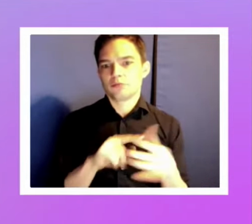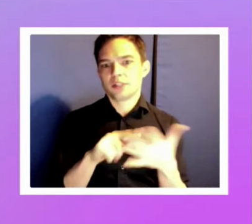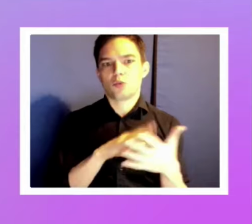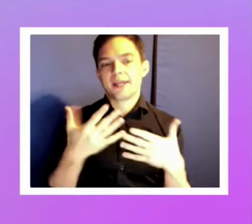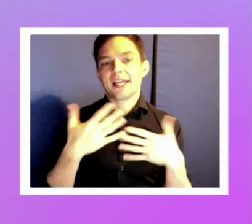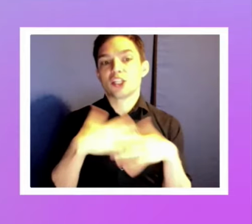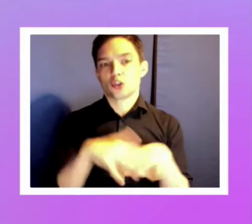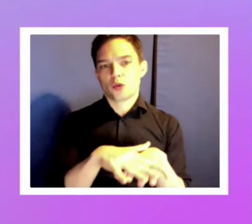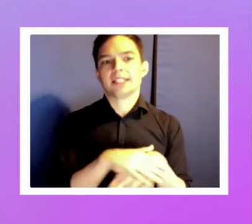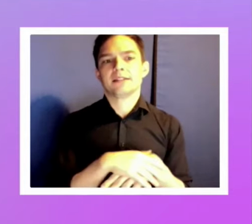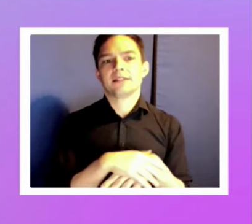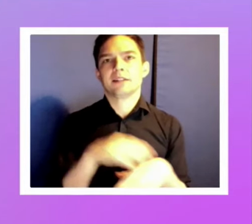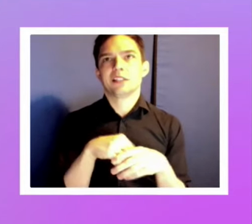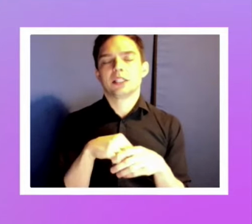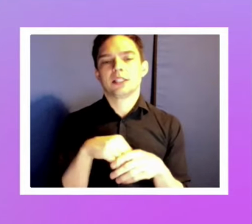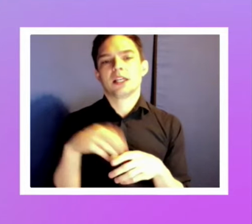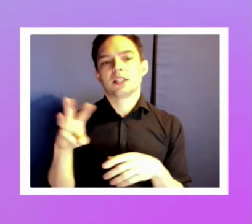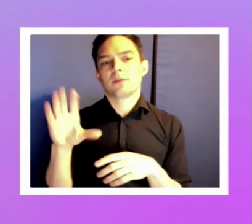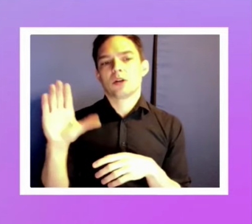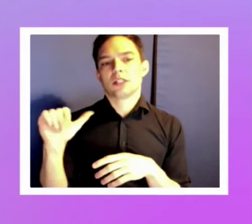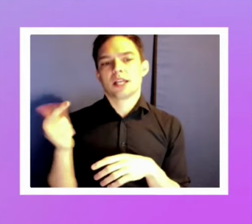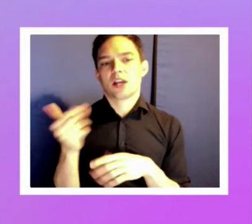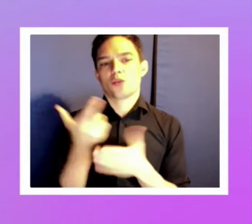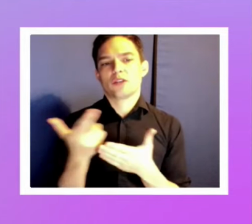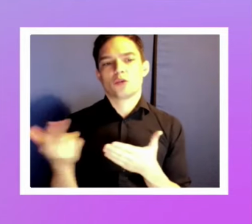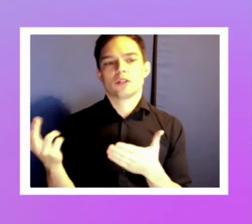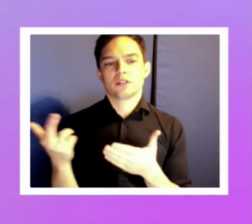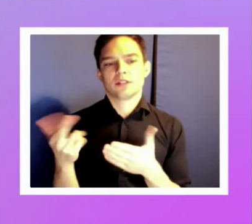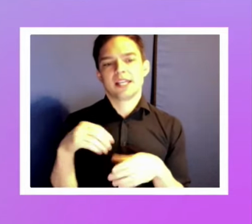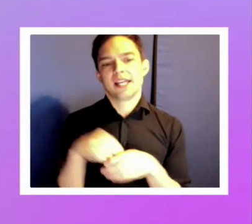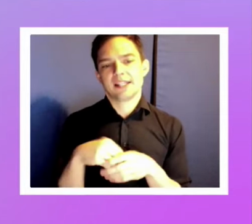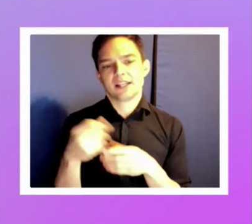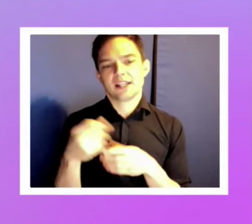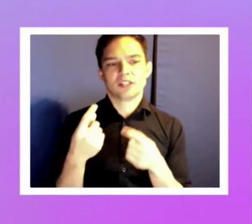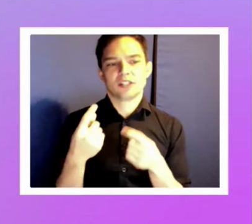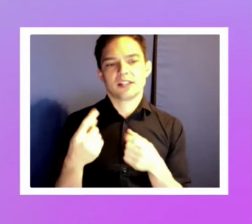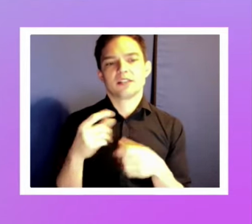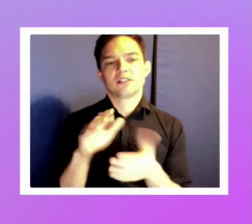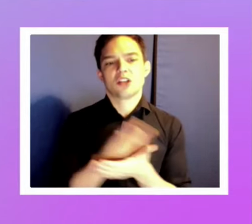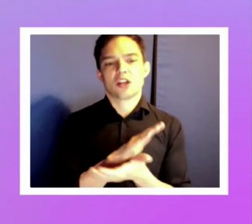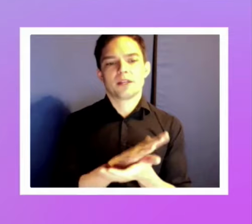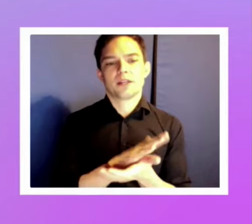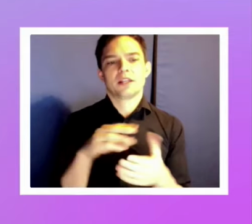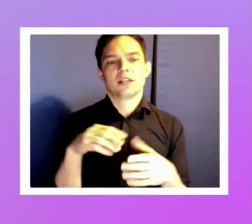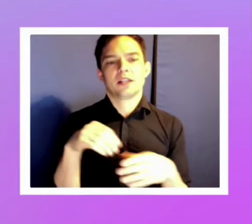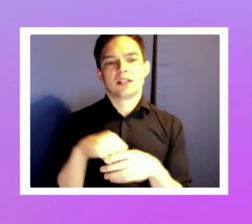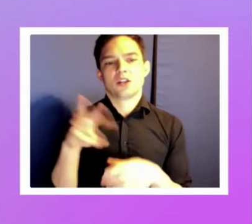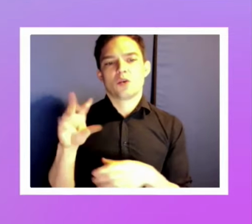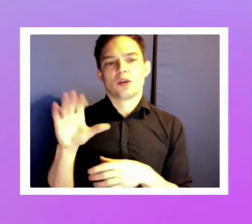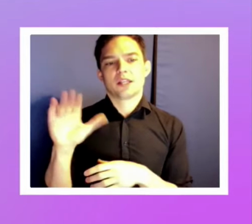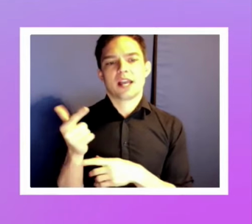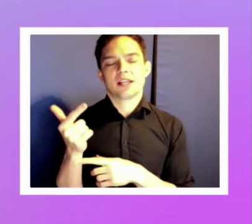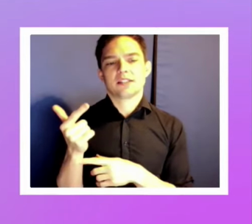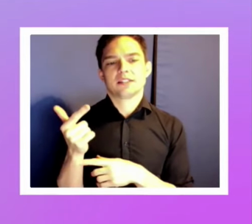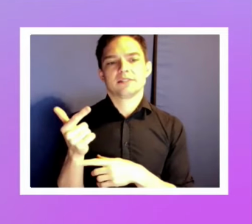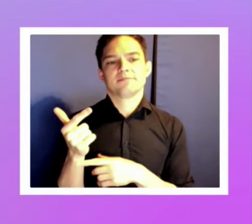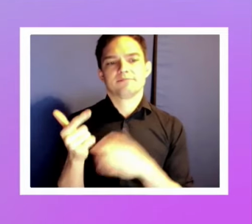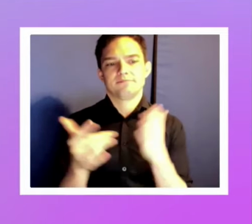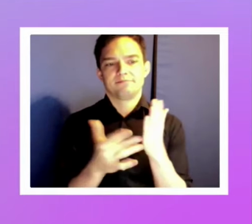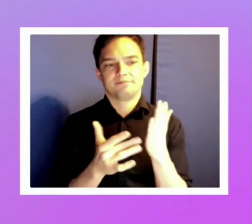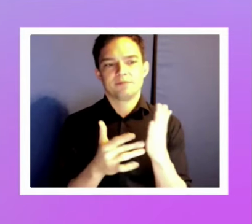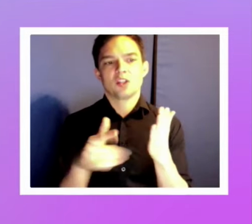integrated in the WCAG resources, so in the understanding documents, in the WCAG techniques, you will soon find the ACT